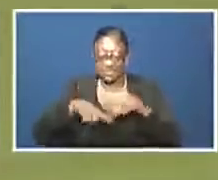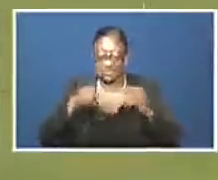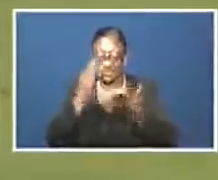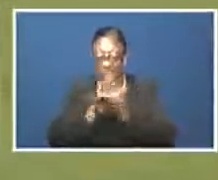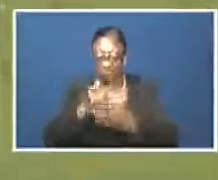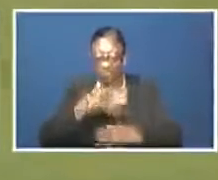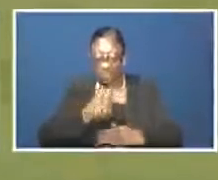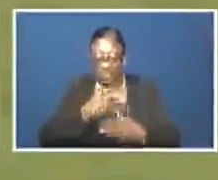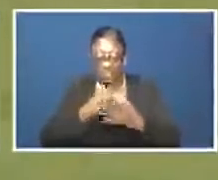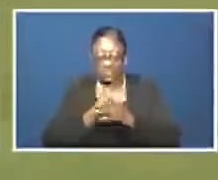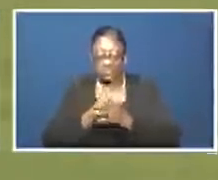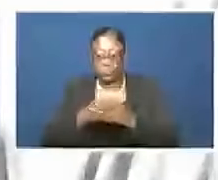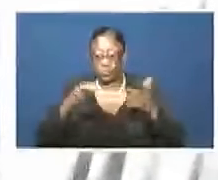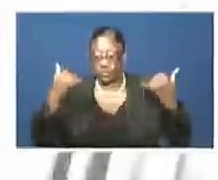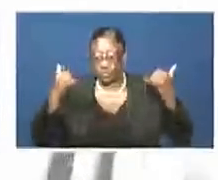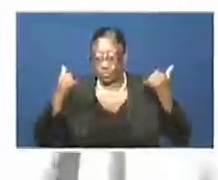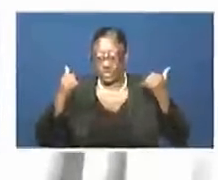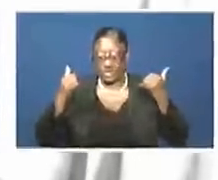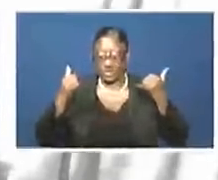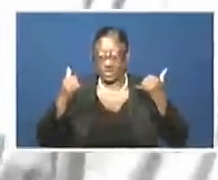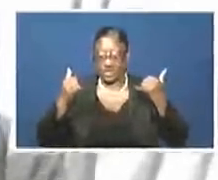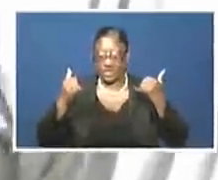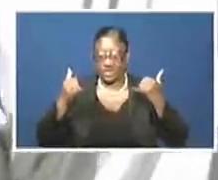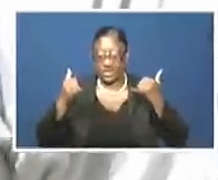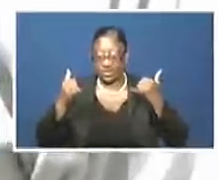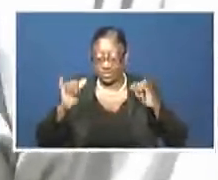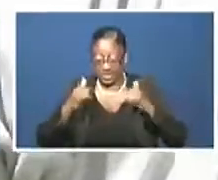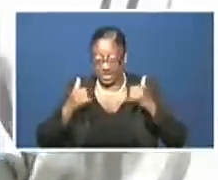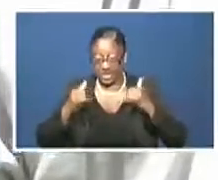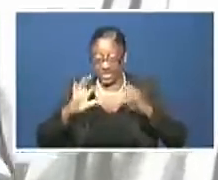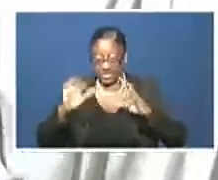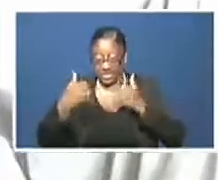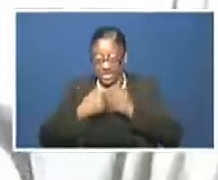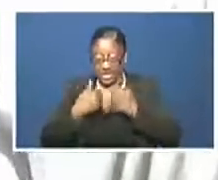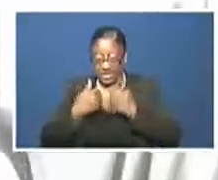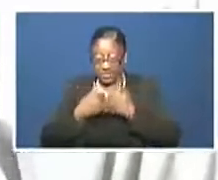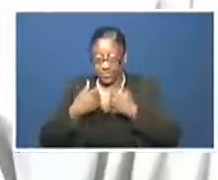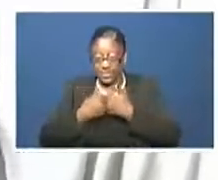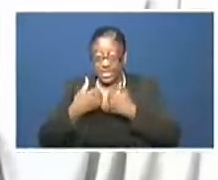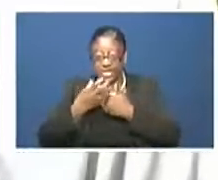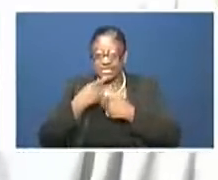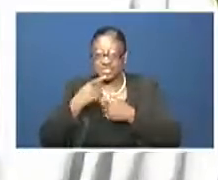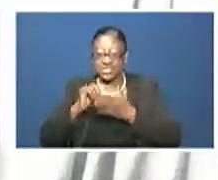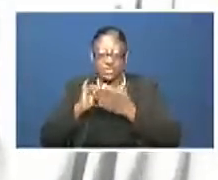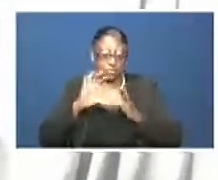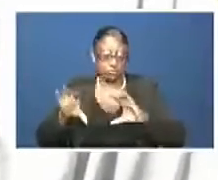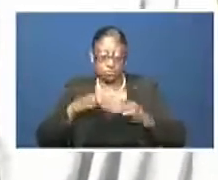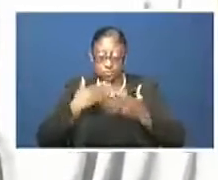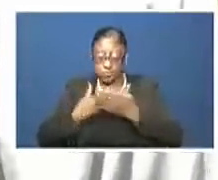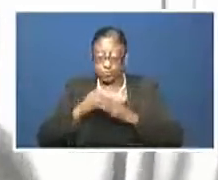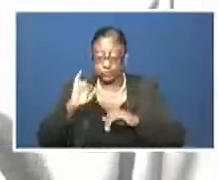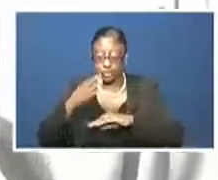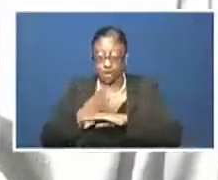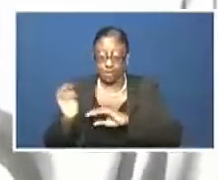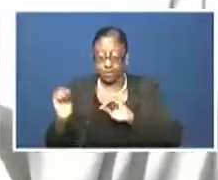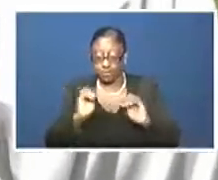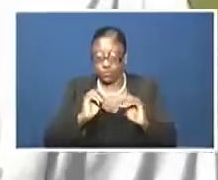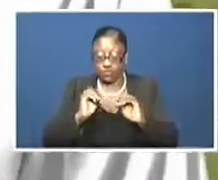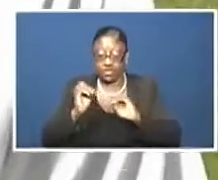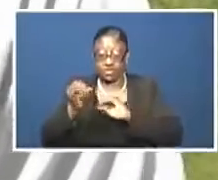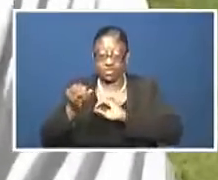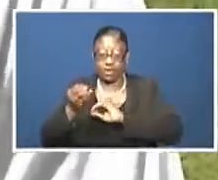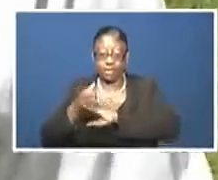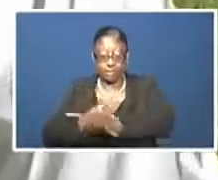say, well-played game by the Pink Panthers. They did an excellent job moving the ball. And, of course, it's not